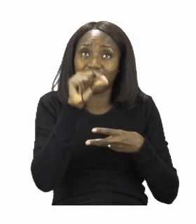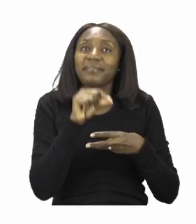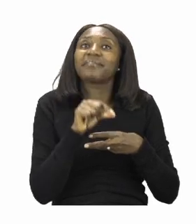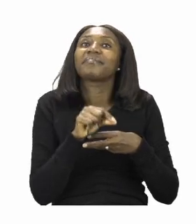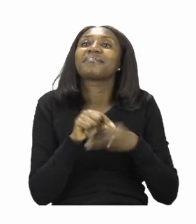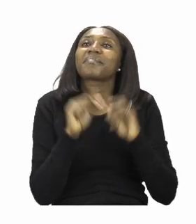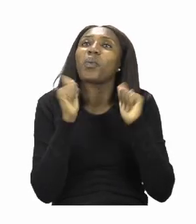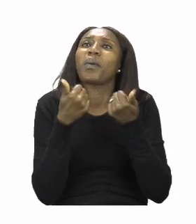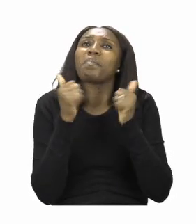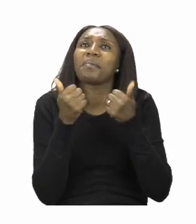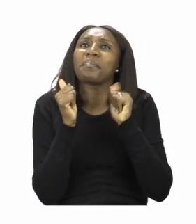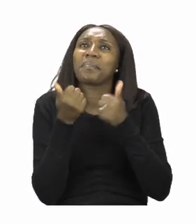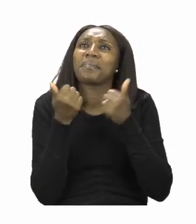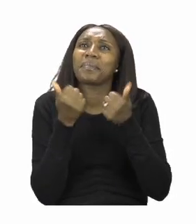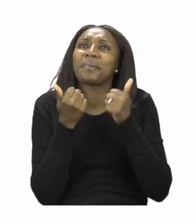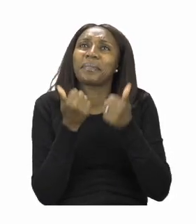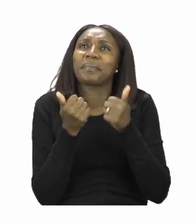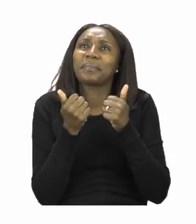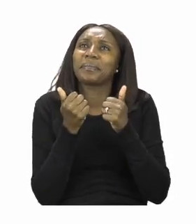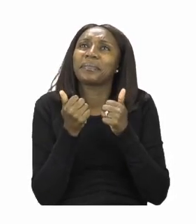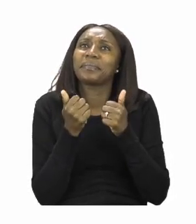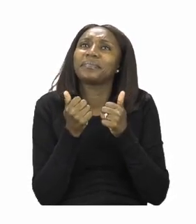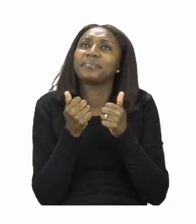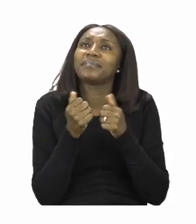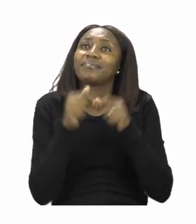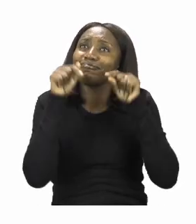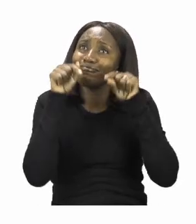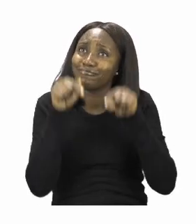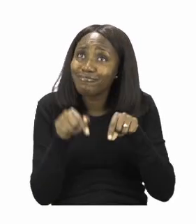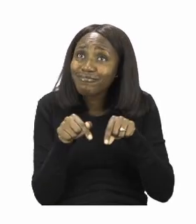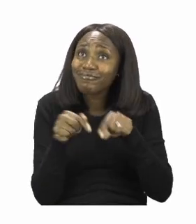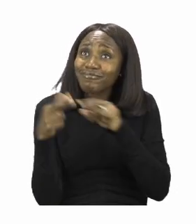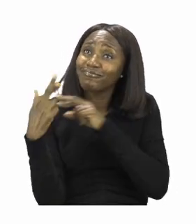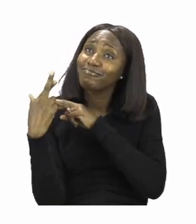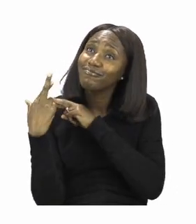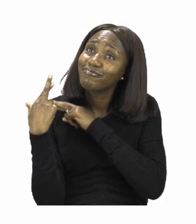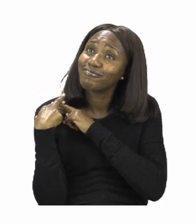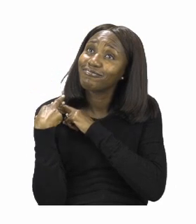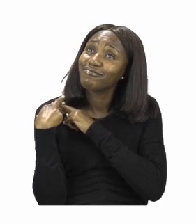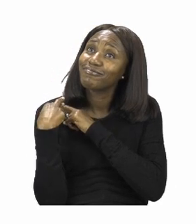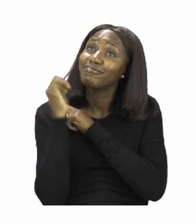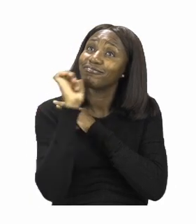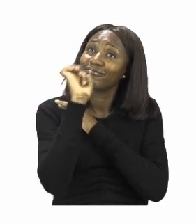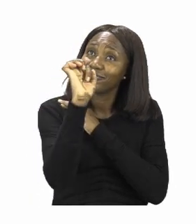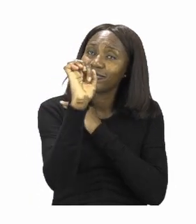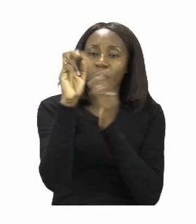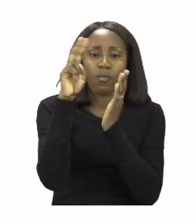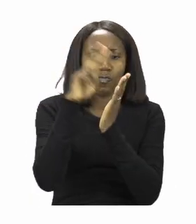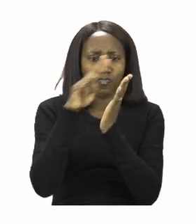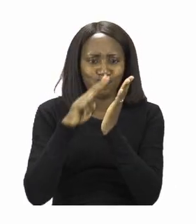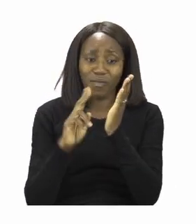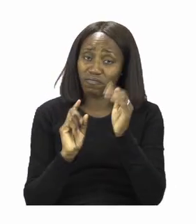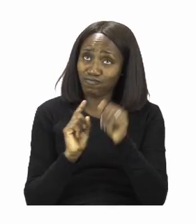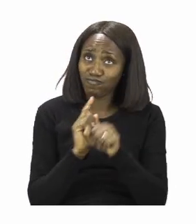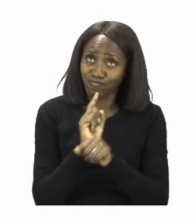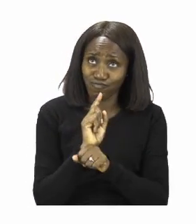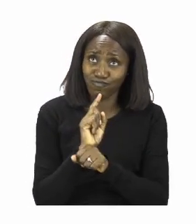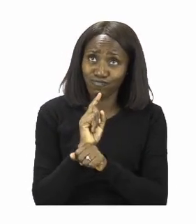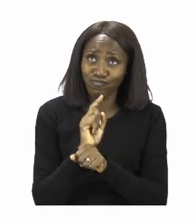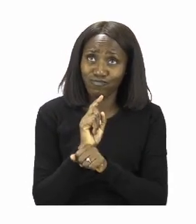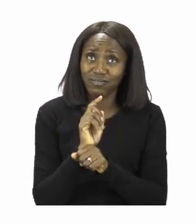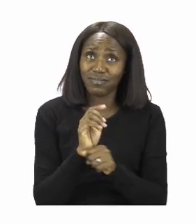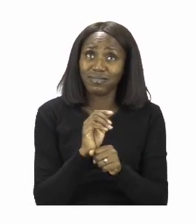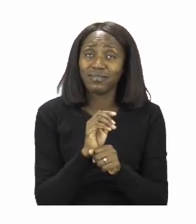Good job, everyone. It is going to be our job to first read the words like what we just did, and then you're going